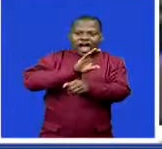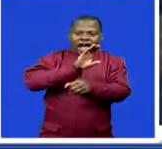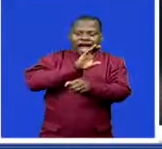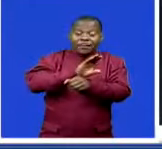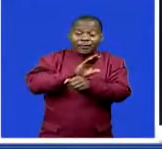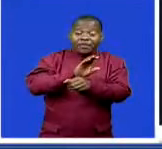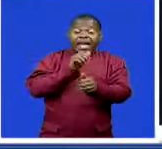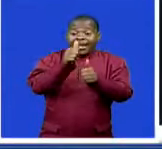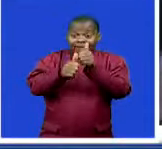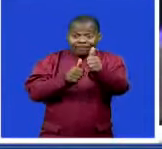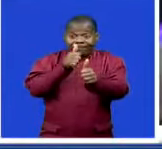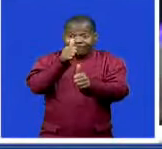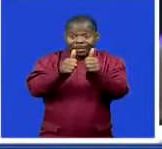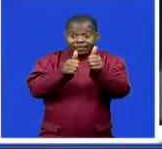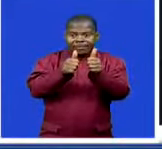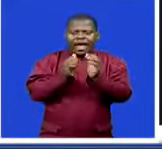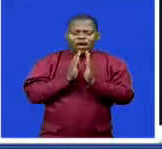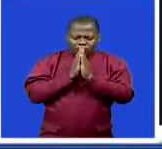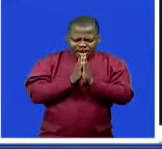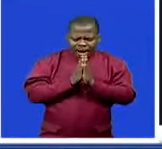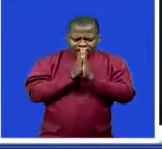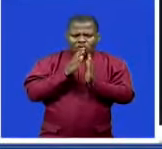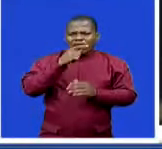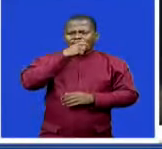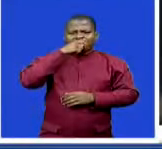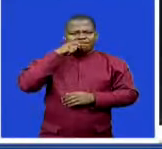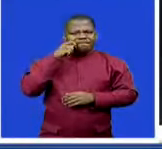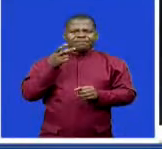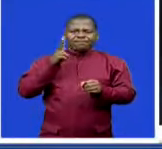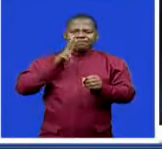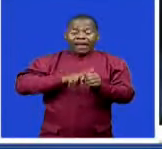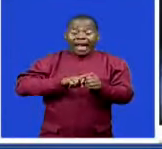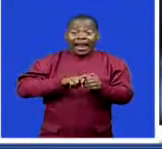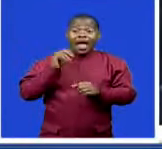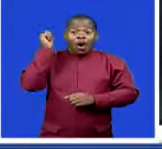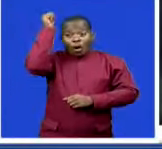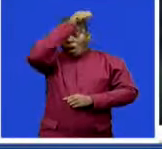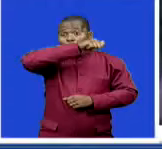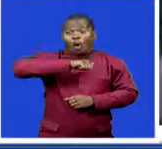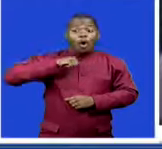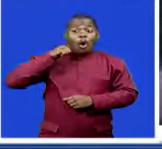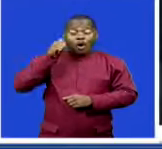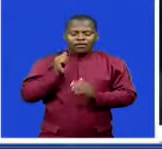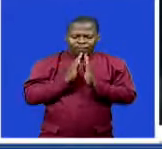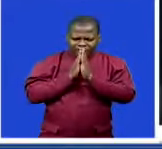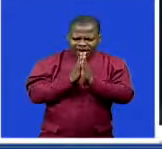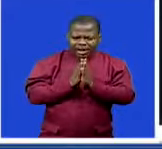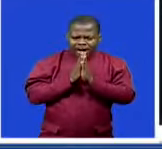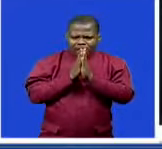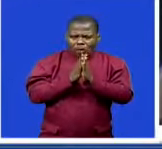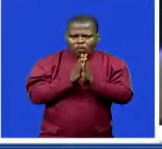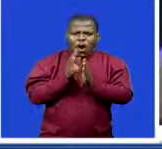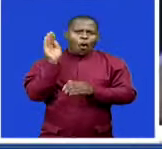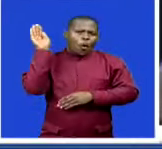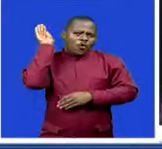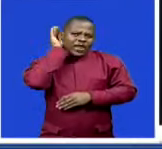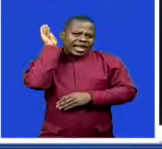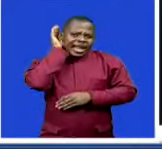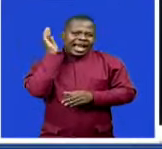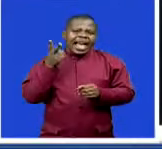healing, God has heard the nation. His Majesty King Eswatini III urged the nation to declare